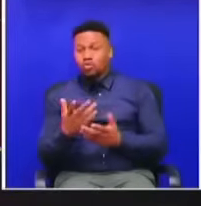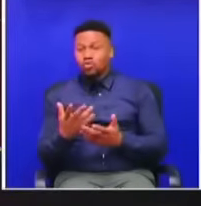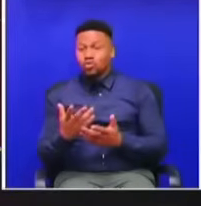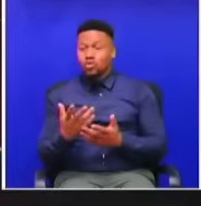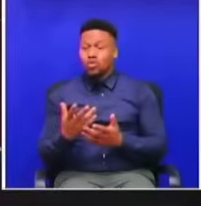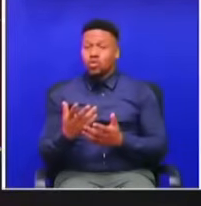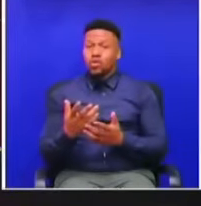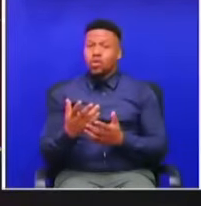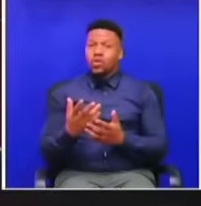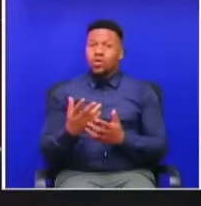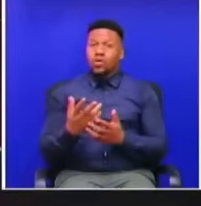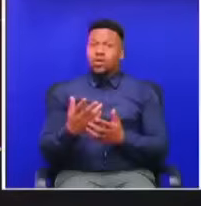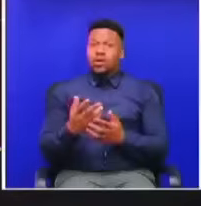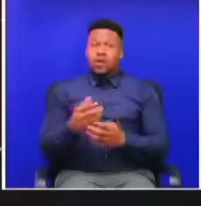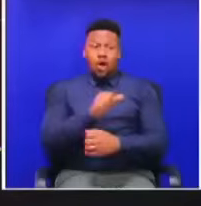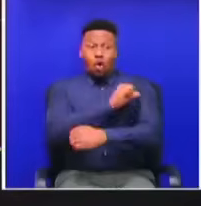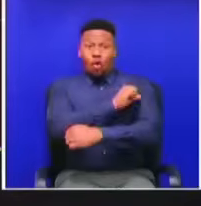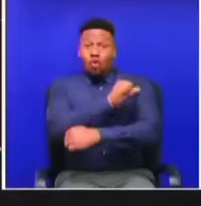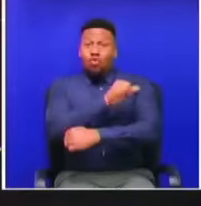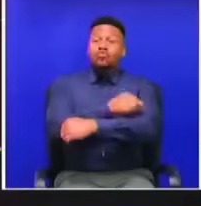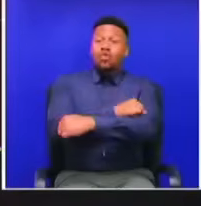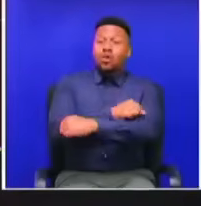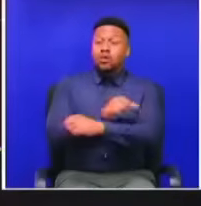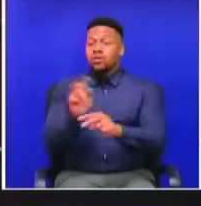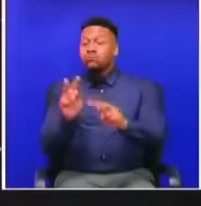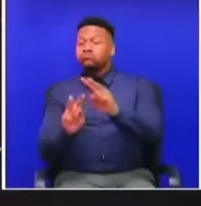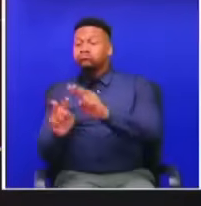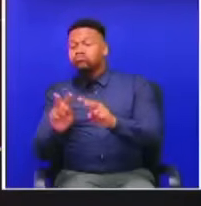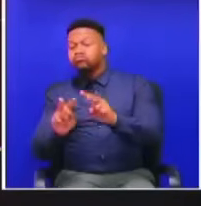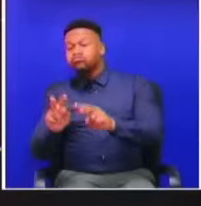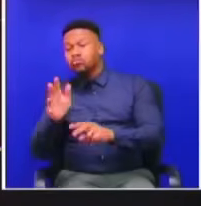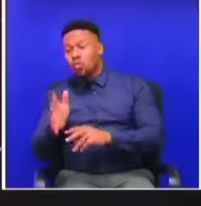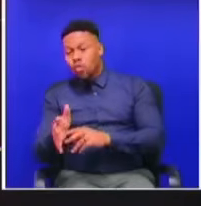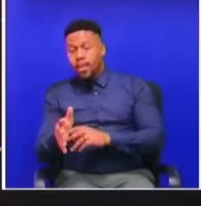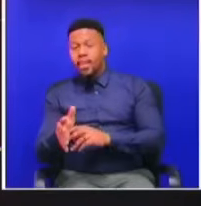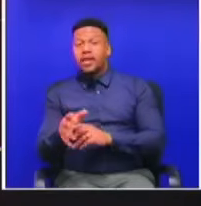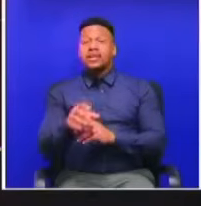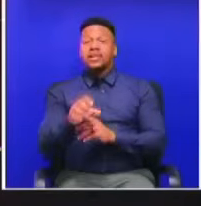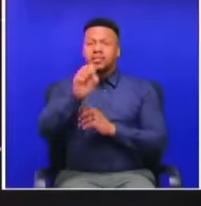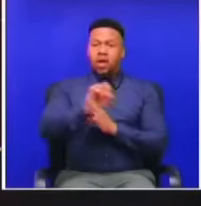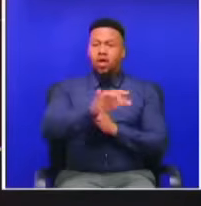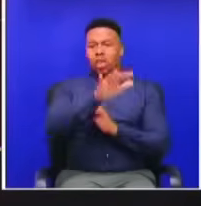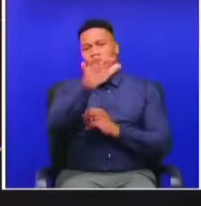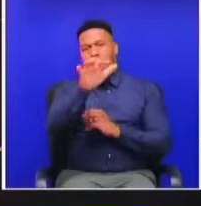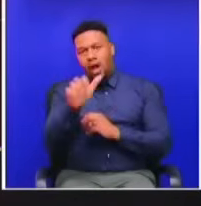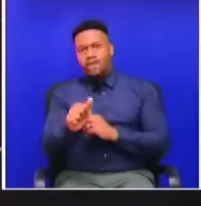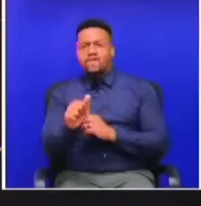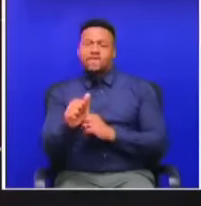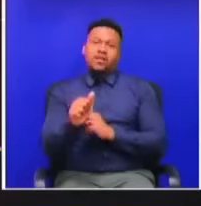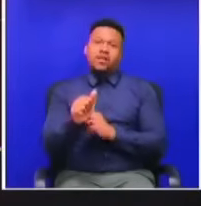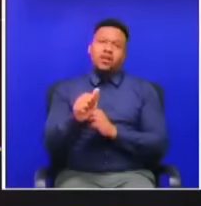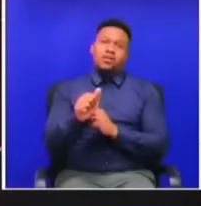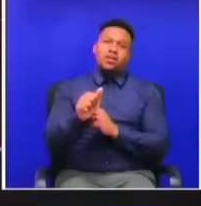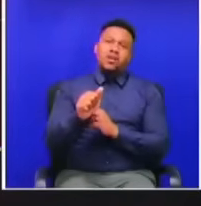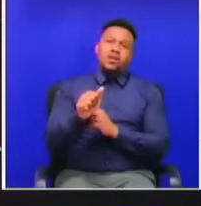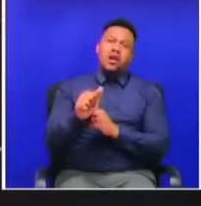Prudential Authority, which is part of the South African Reserve Bank, who watch every